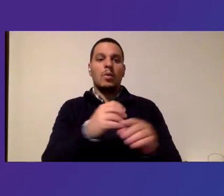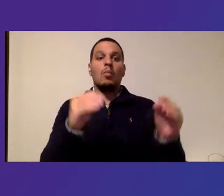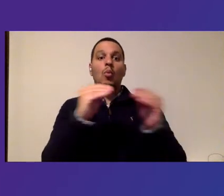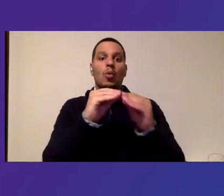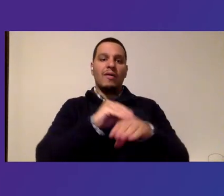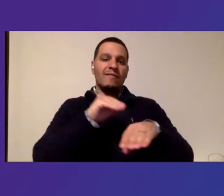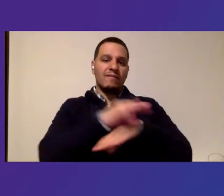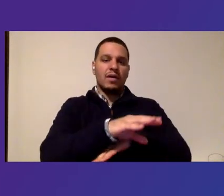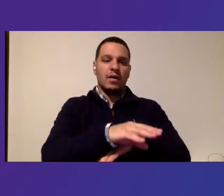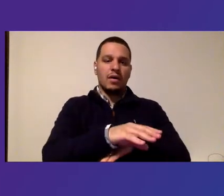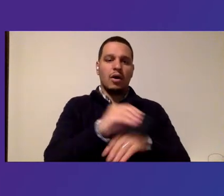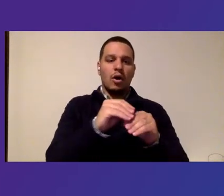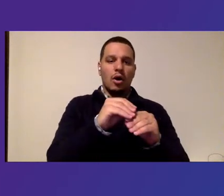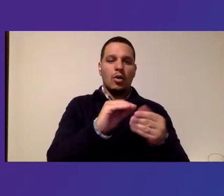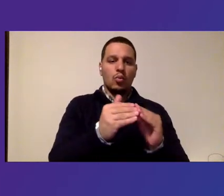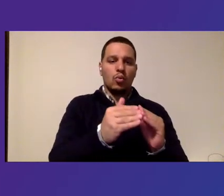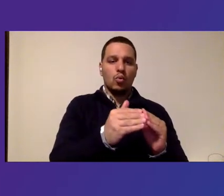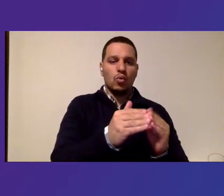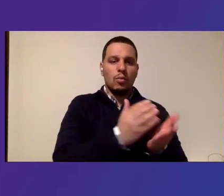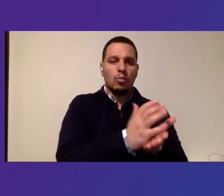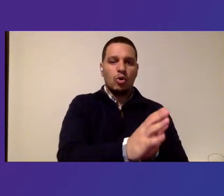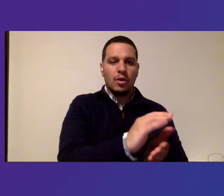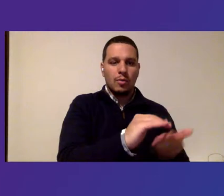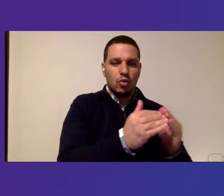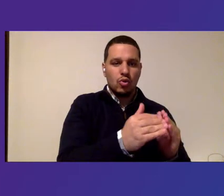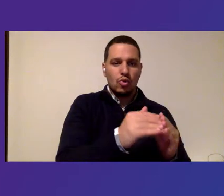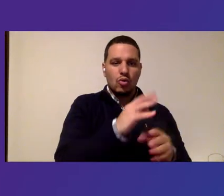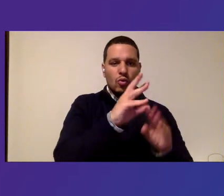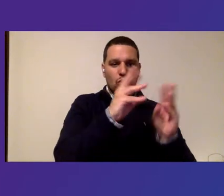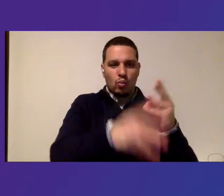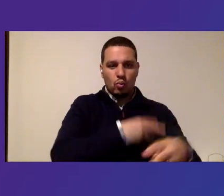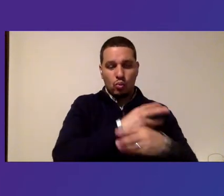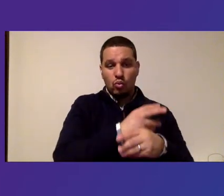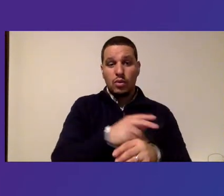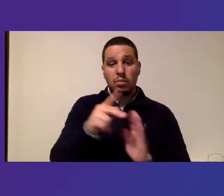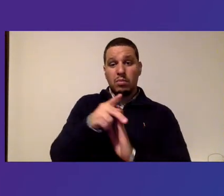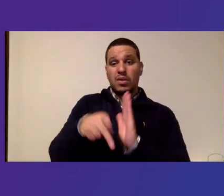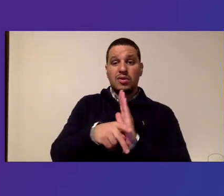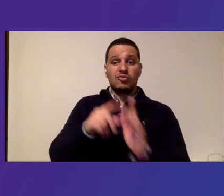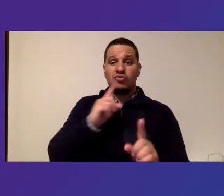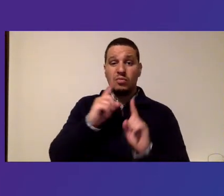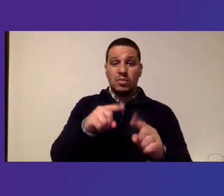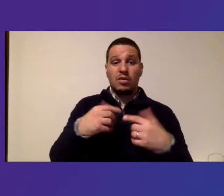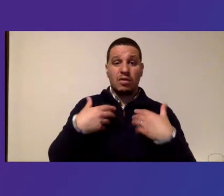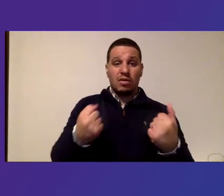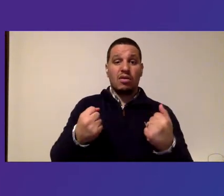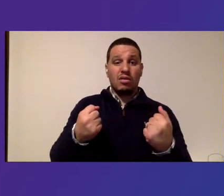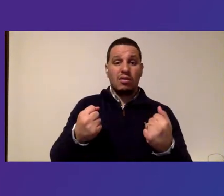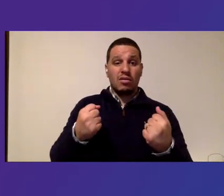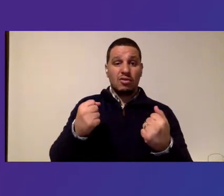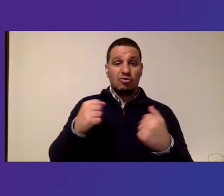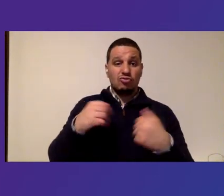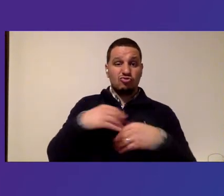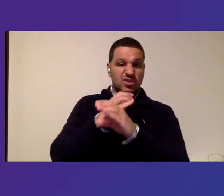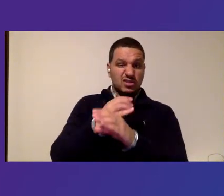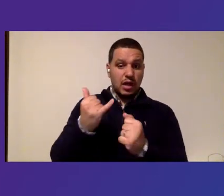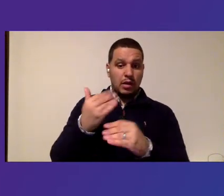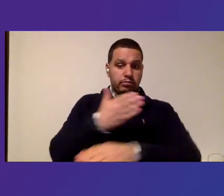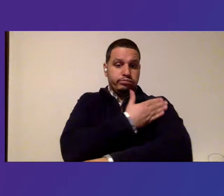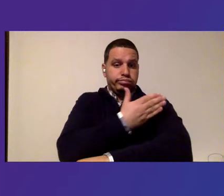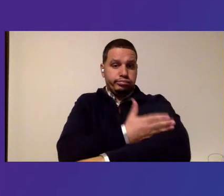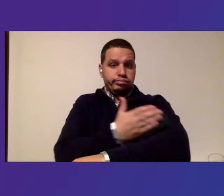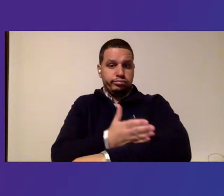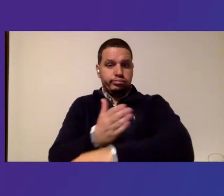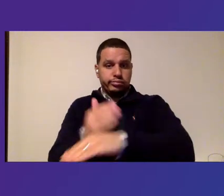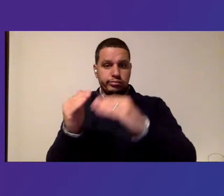on marginalized communities across the world. Policy responses to the health crisis are worsening existing inequalities